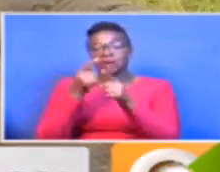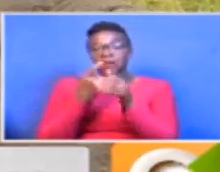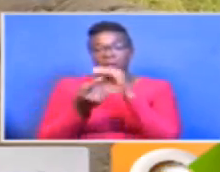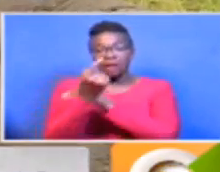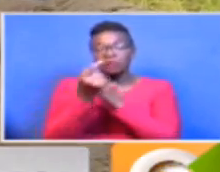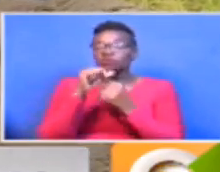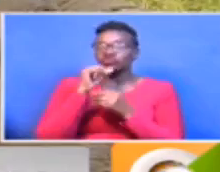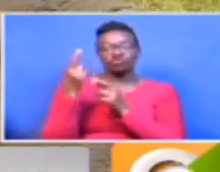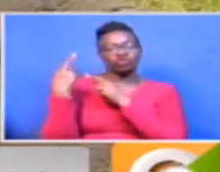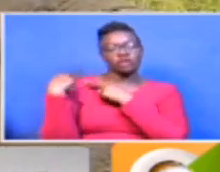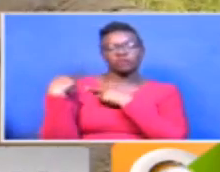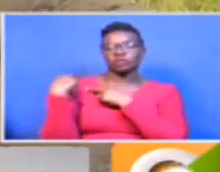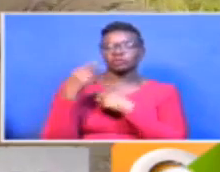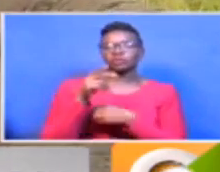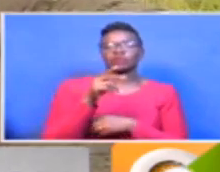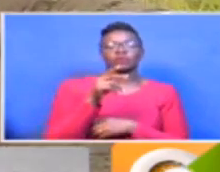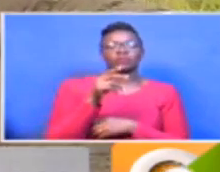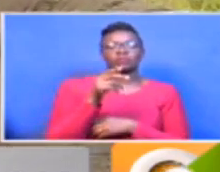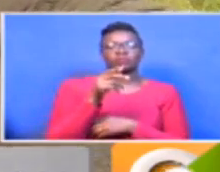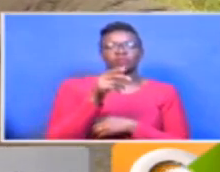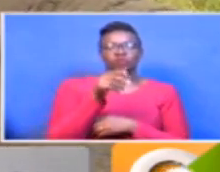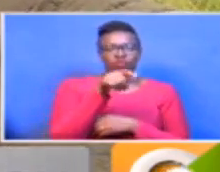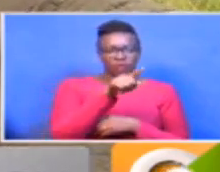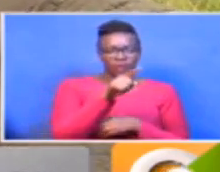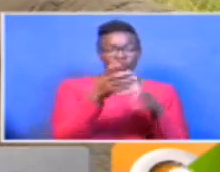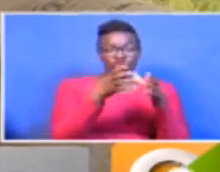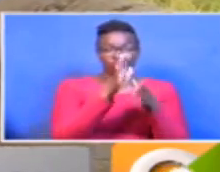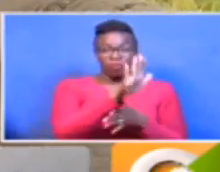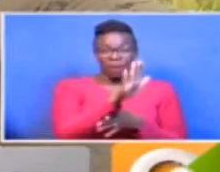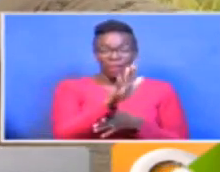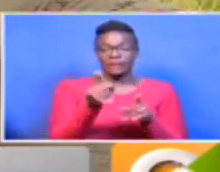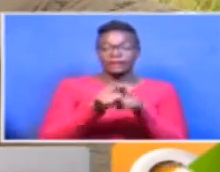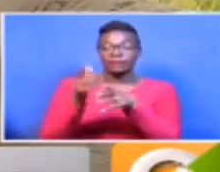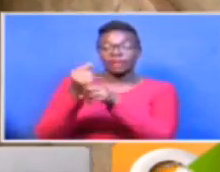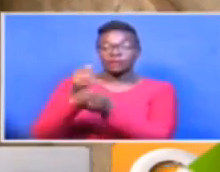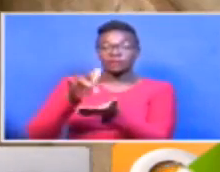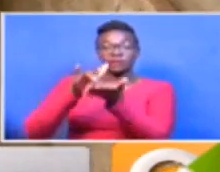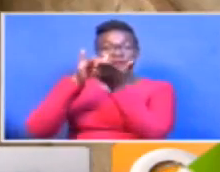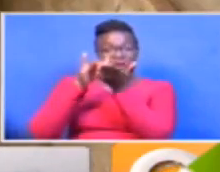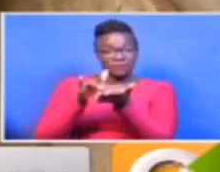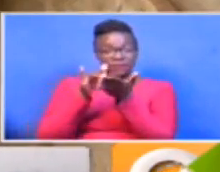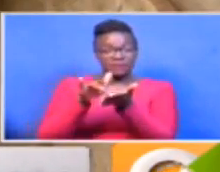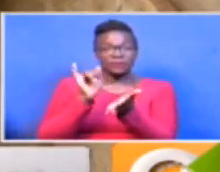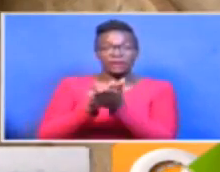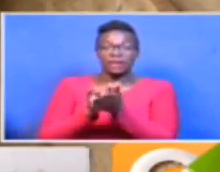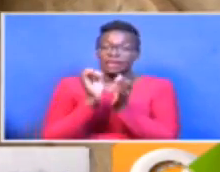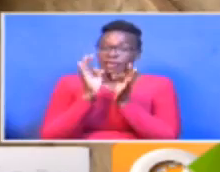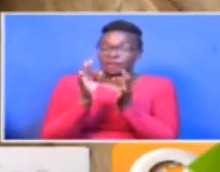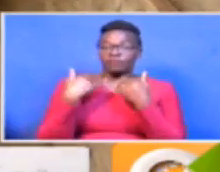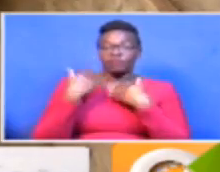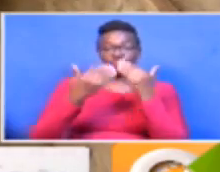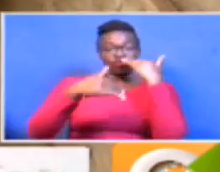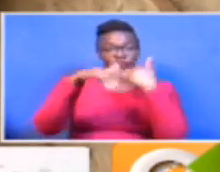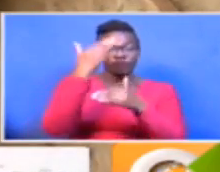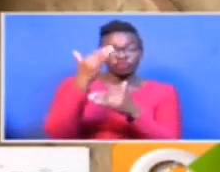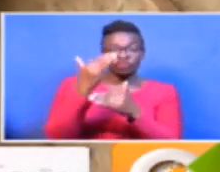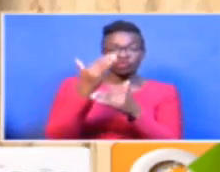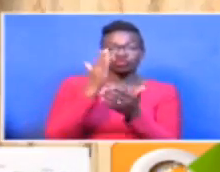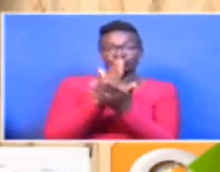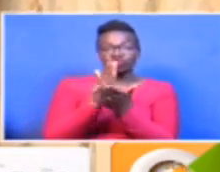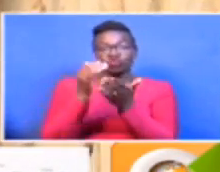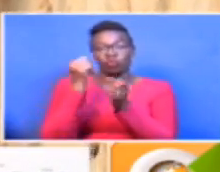the responsibility of the veterinarians. The association holds that should it be that there was professional negligence on the